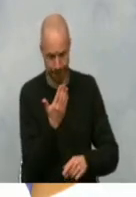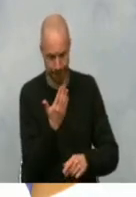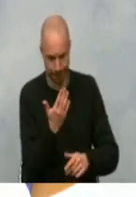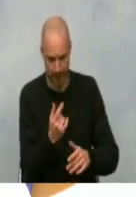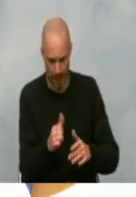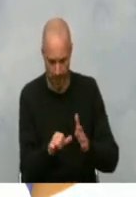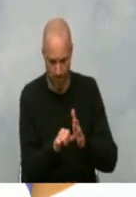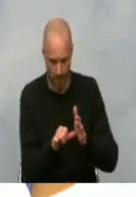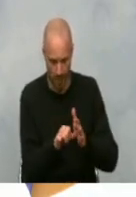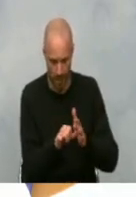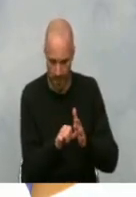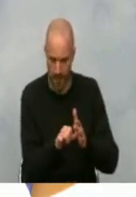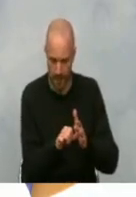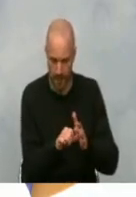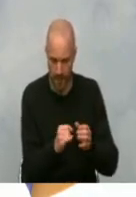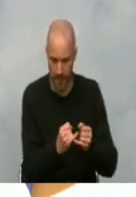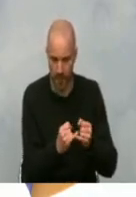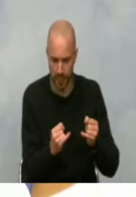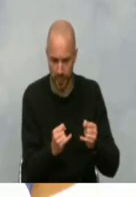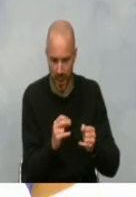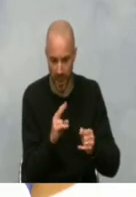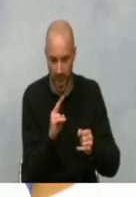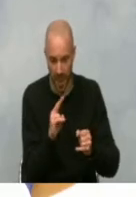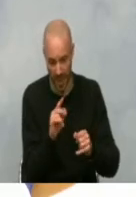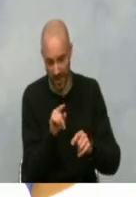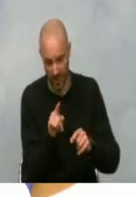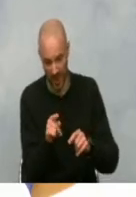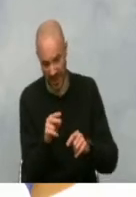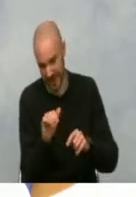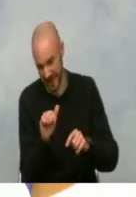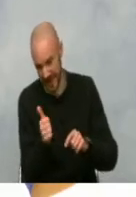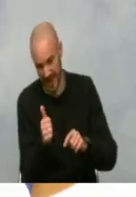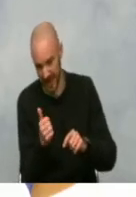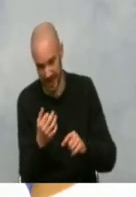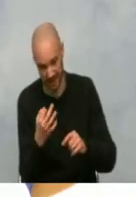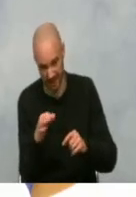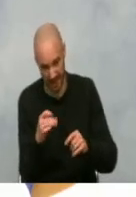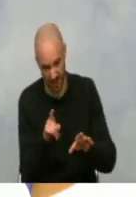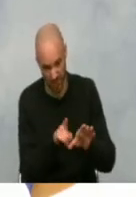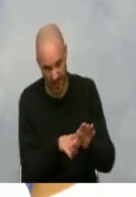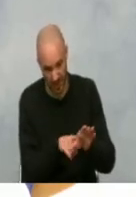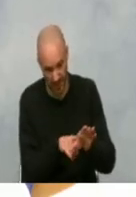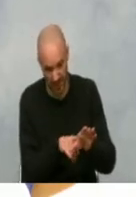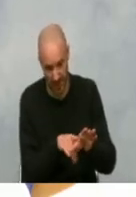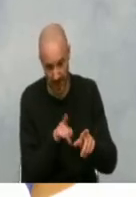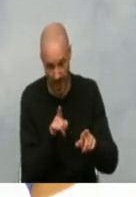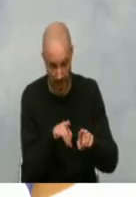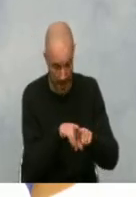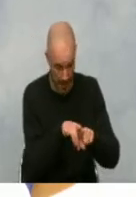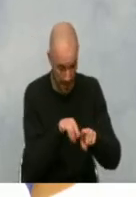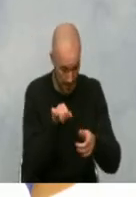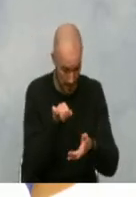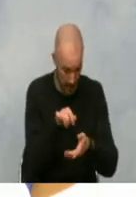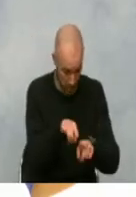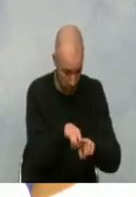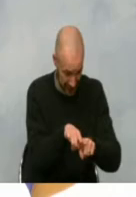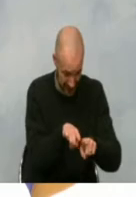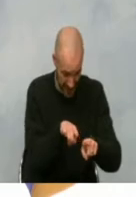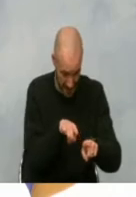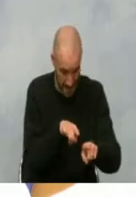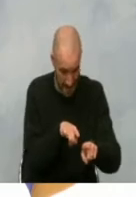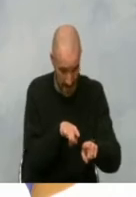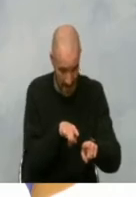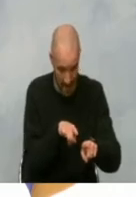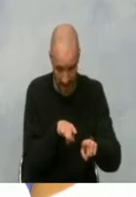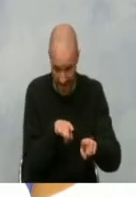problems in 22-23, 23-24, and a budget gap in excess of £30